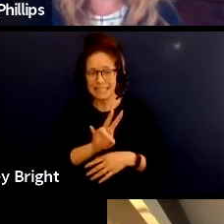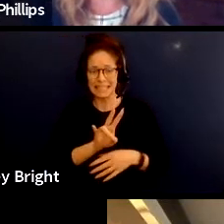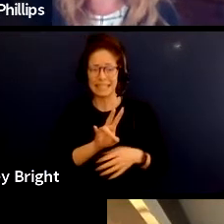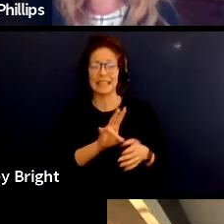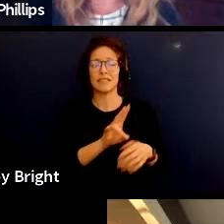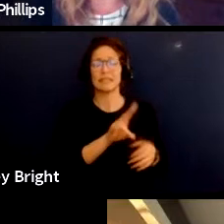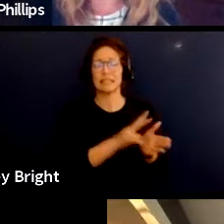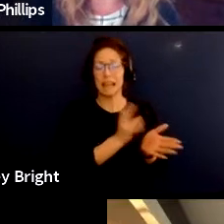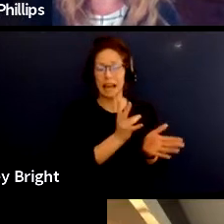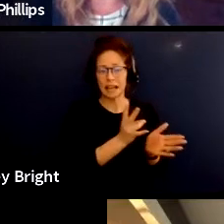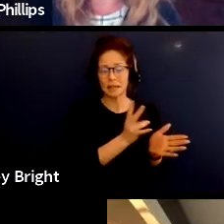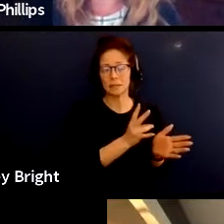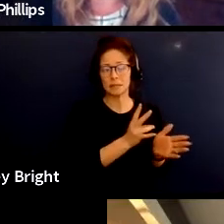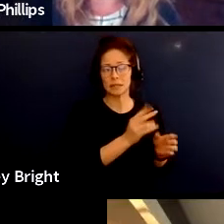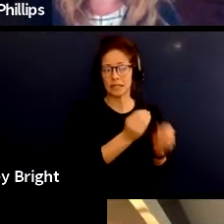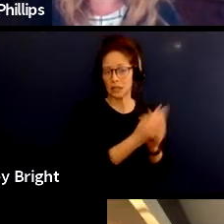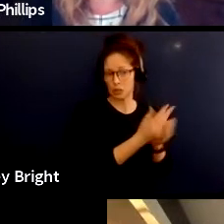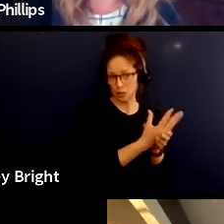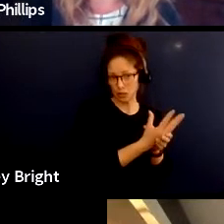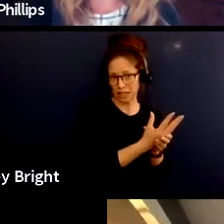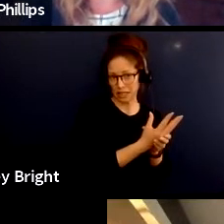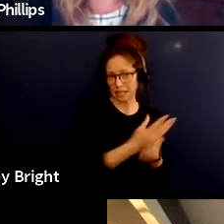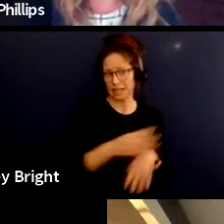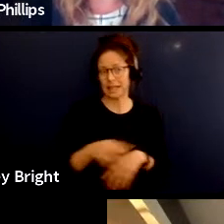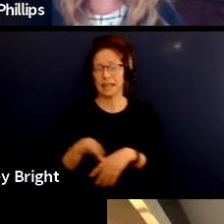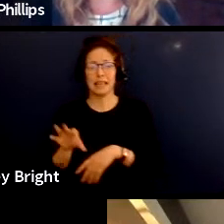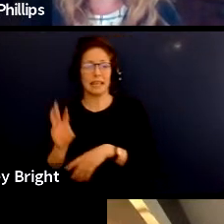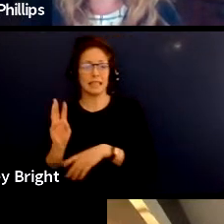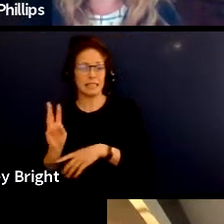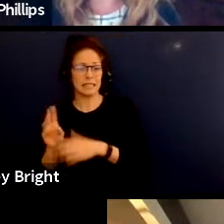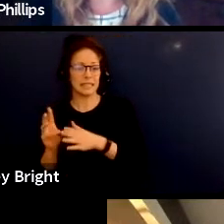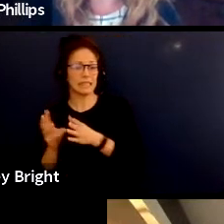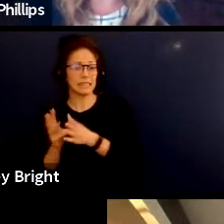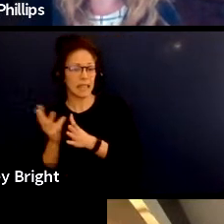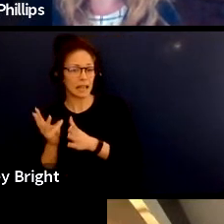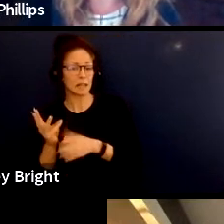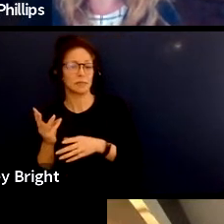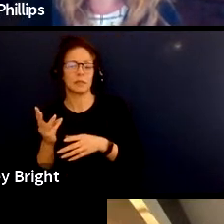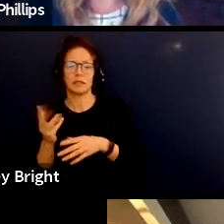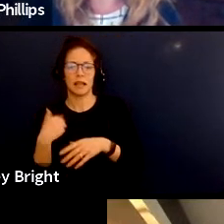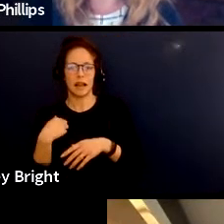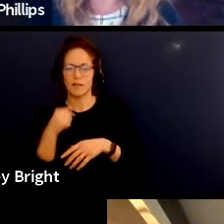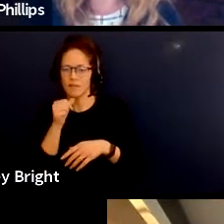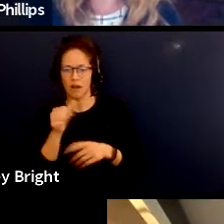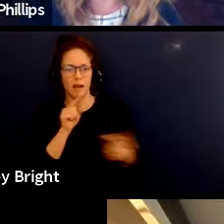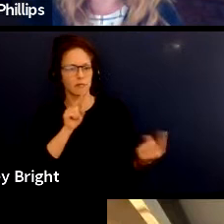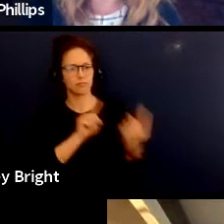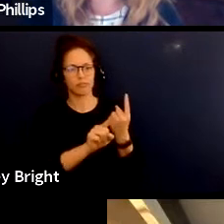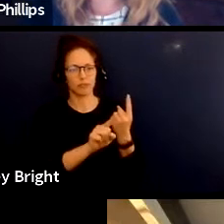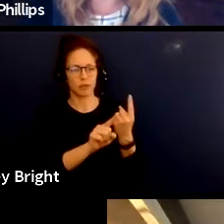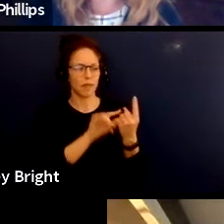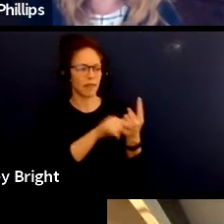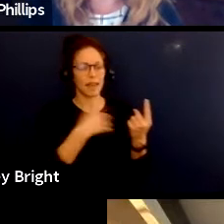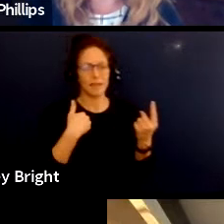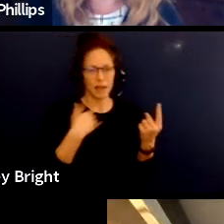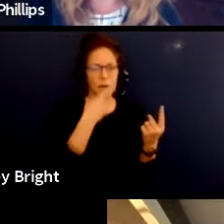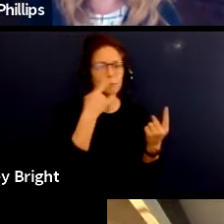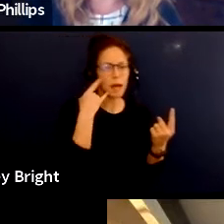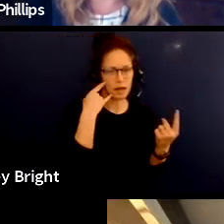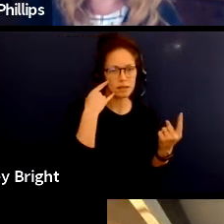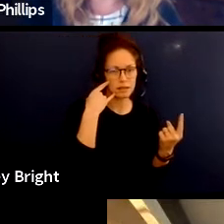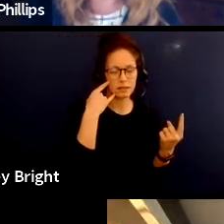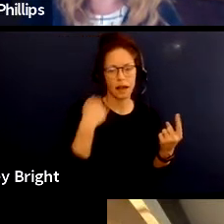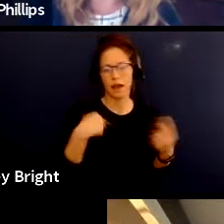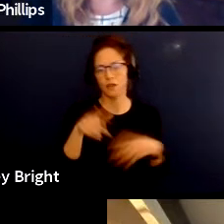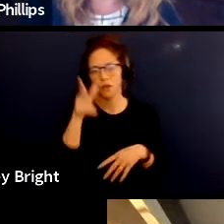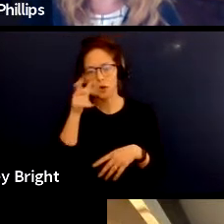and I visited 8 times in the fall, and not once have I not run into somebody who doesn't have a mask on. I've heard at board